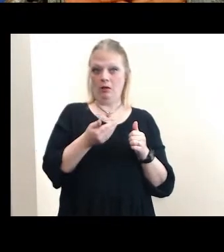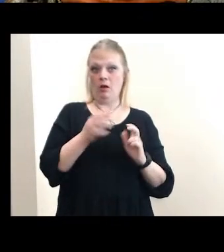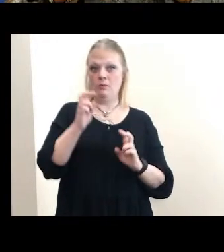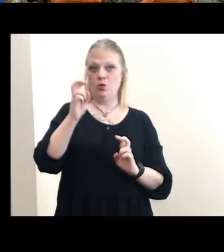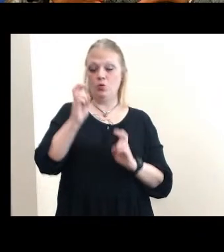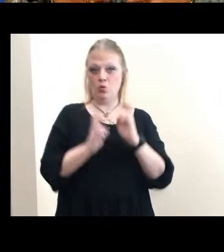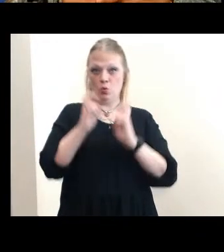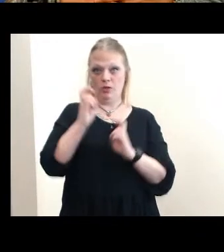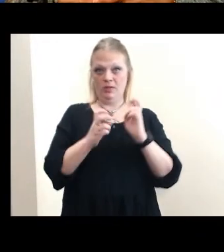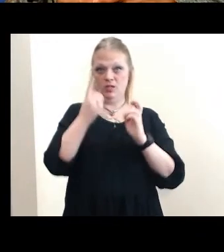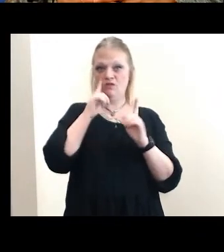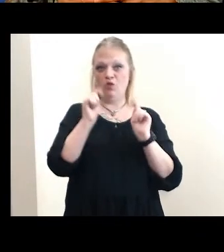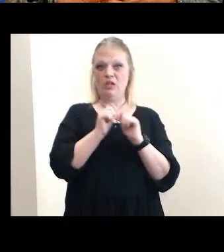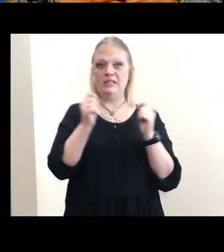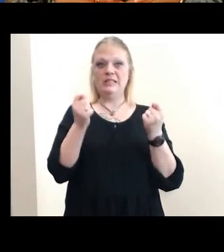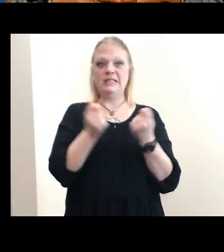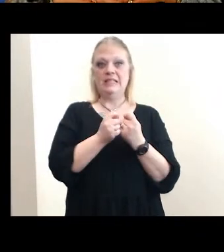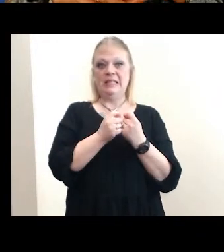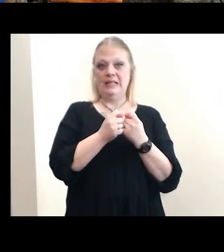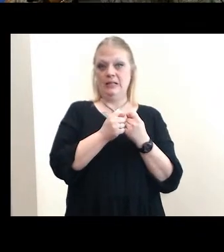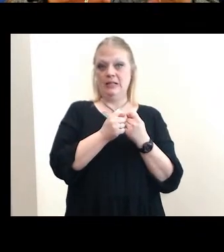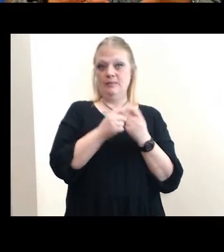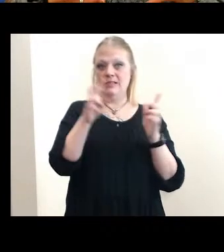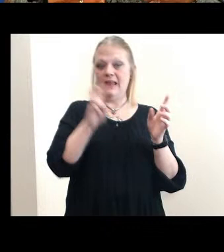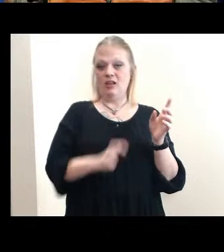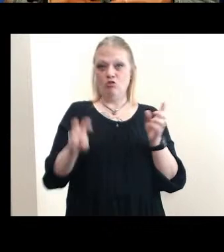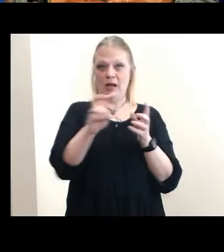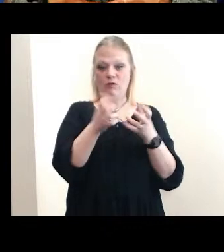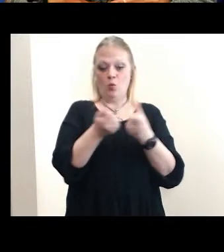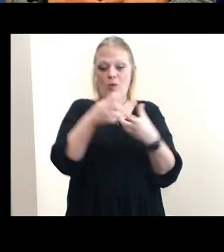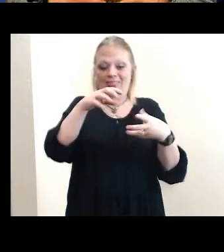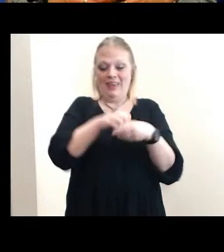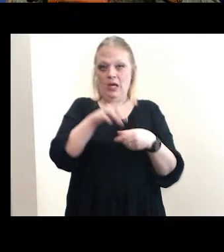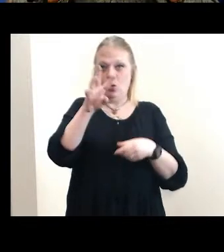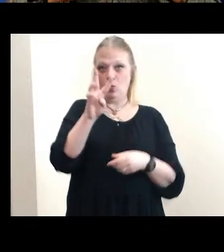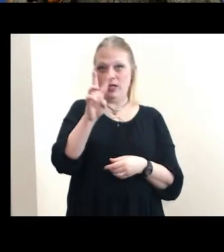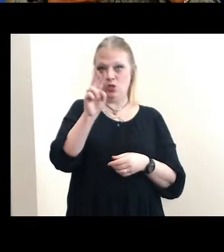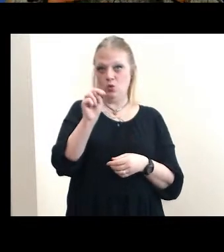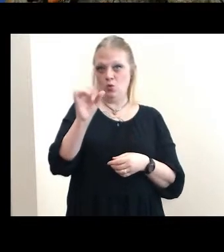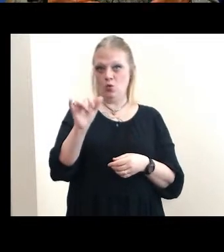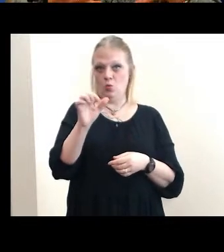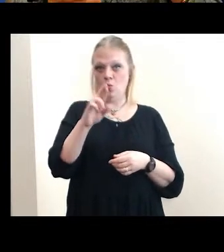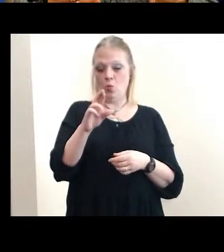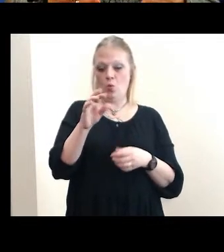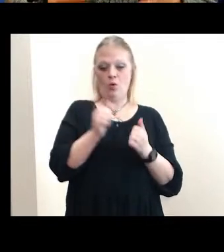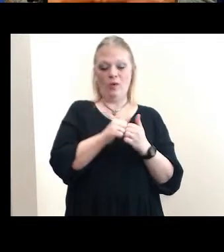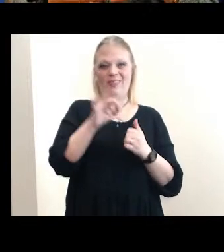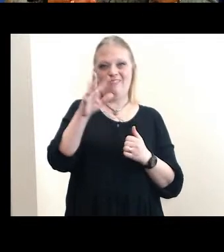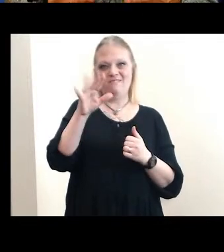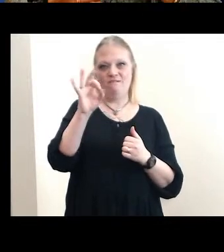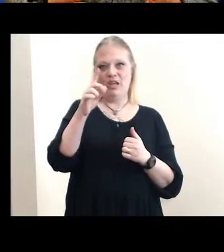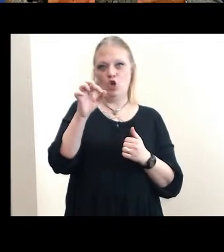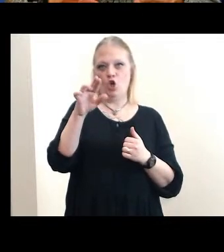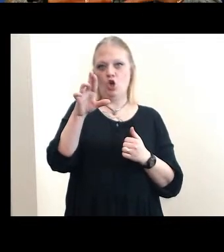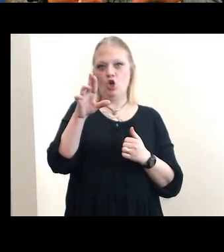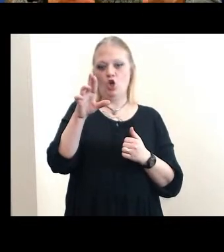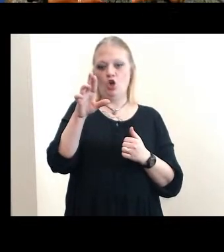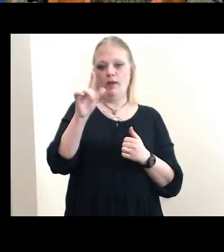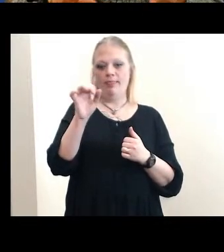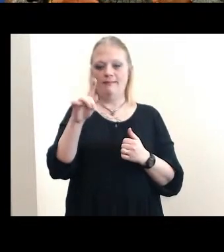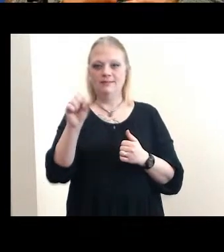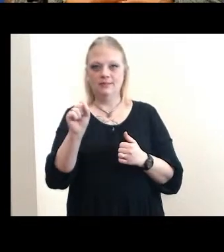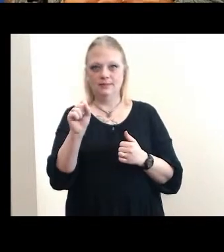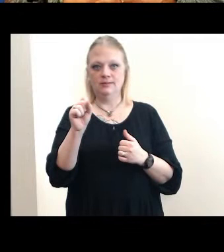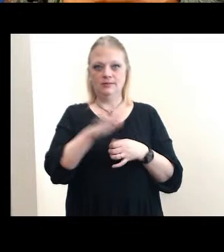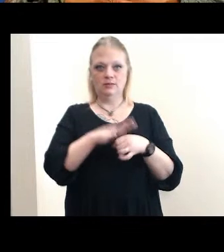tournaments for teams that travel from within Western New York or within the Finger Lake regions into Erie County for